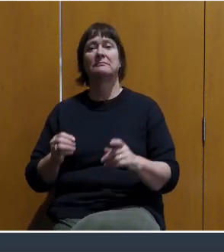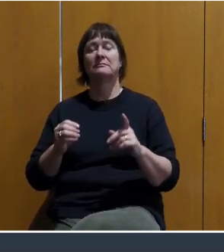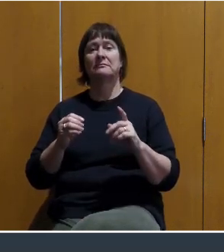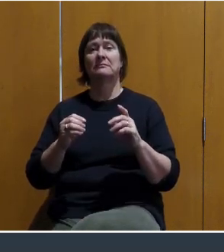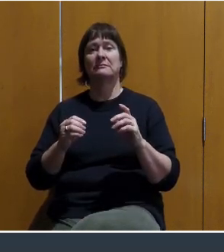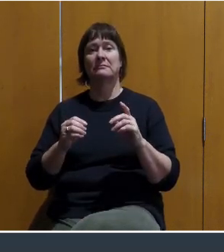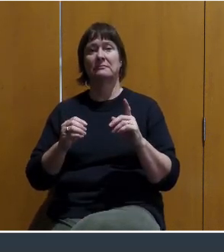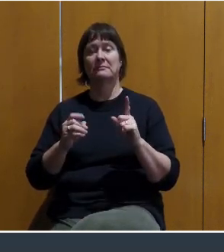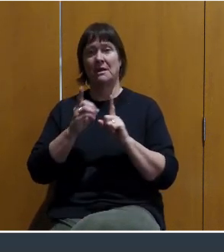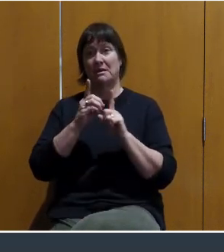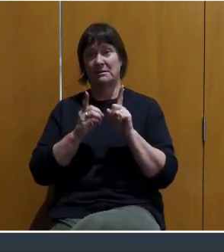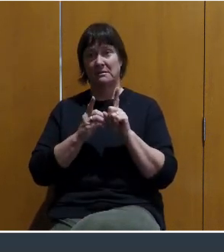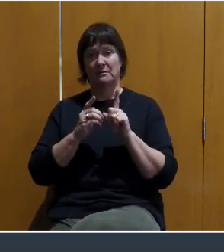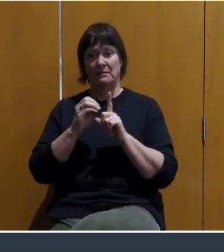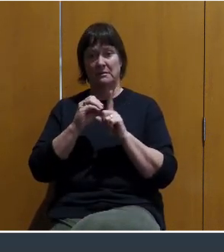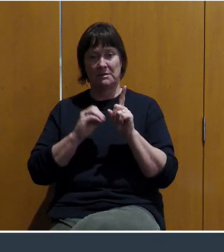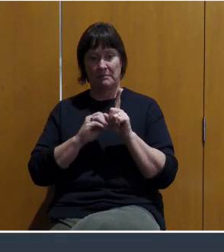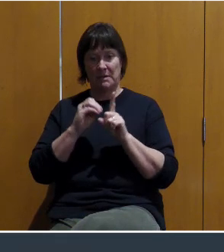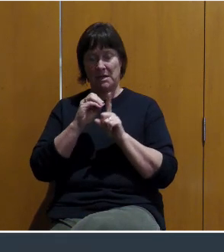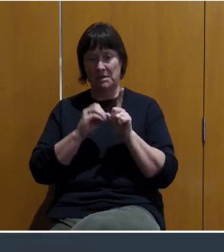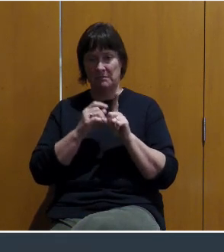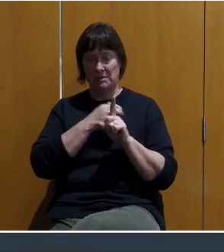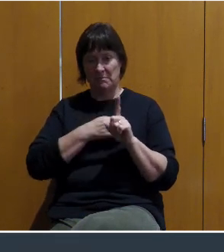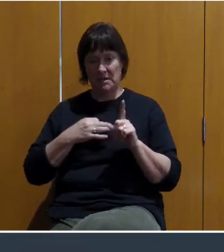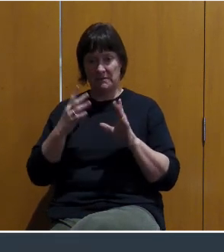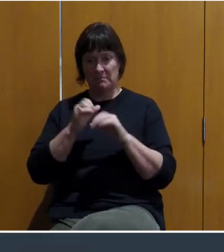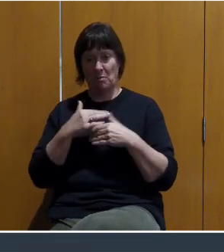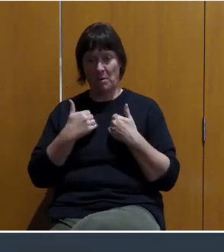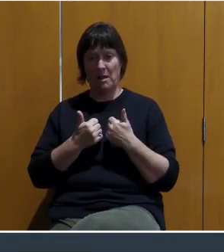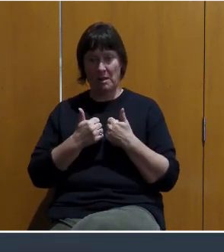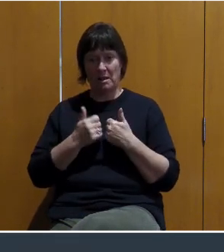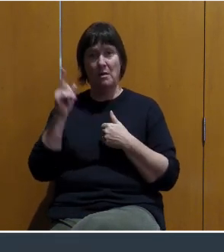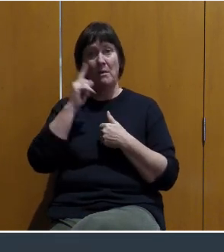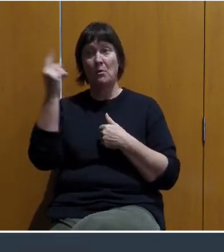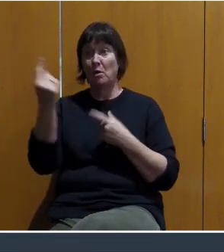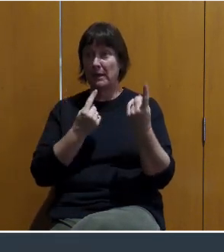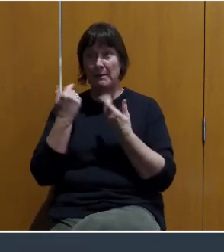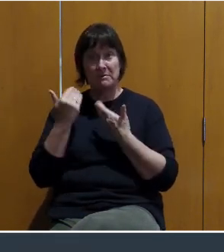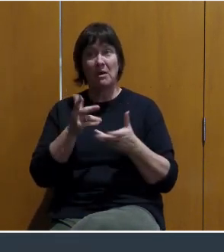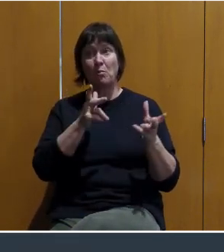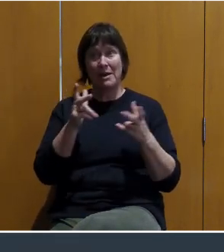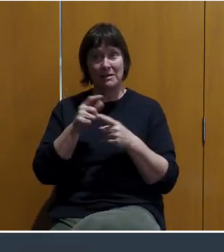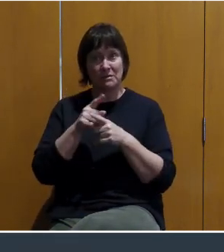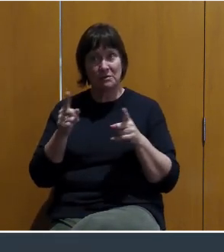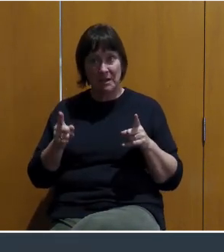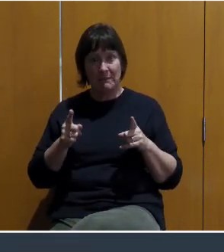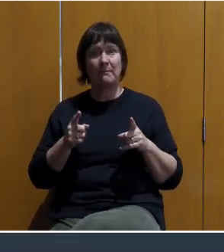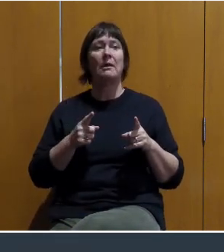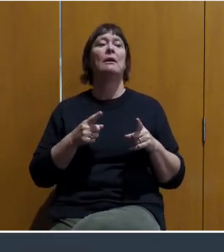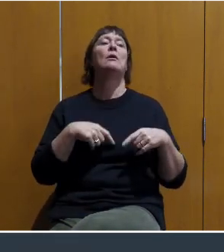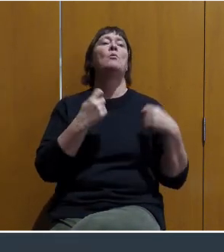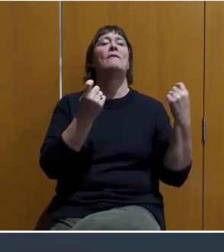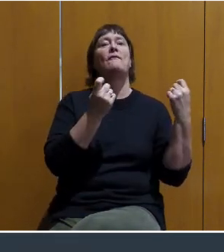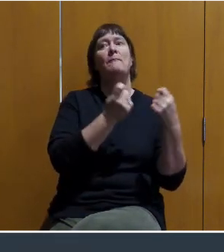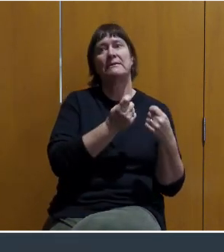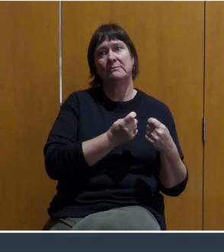much summed up really well. I think we've listened to the submitters today, and that's reflected in a lot of the amendments that we